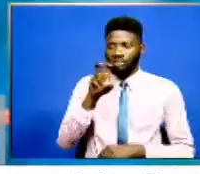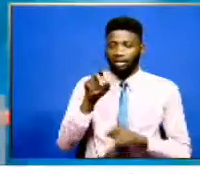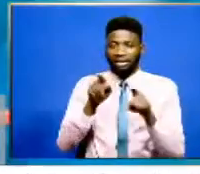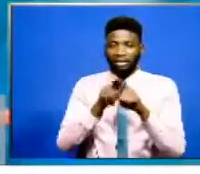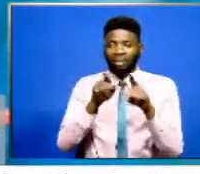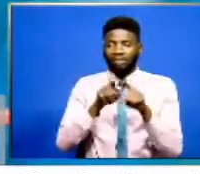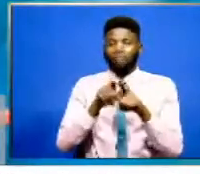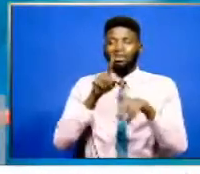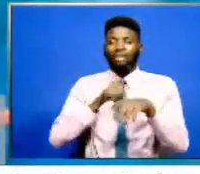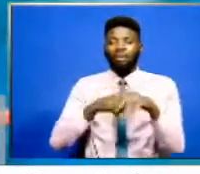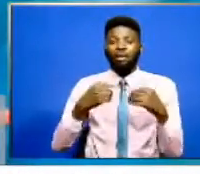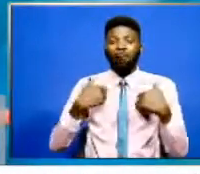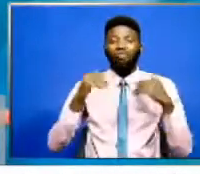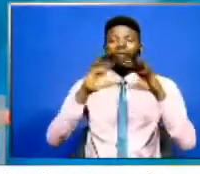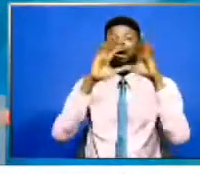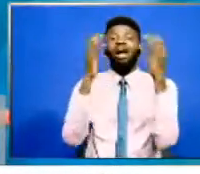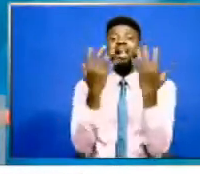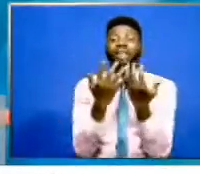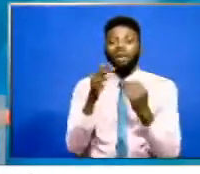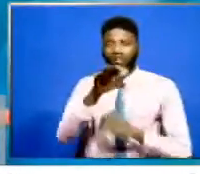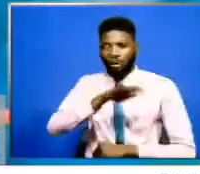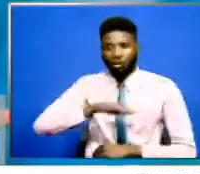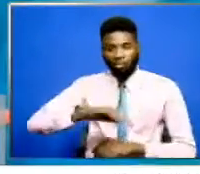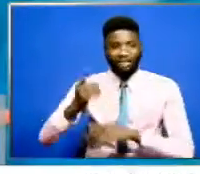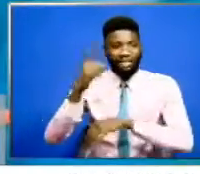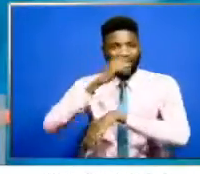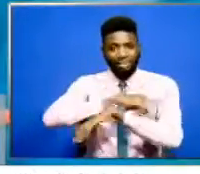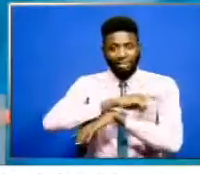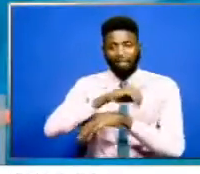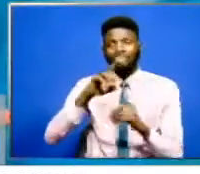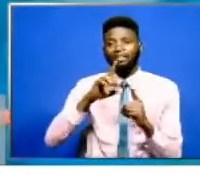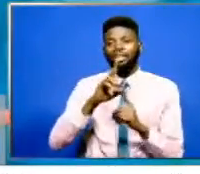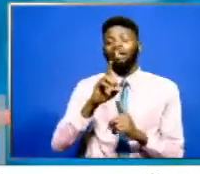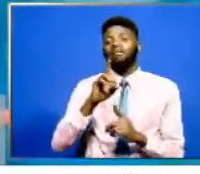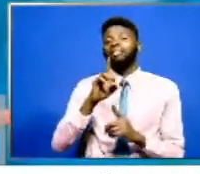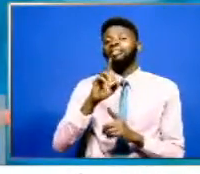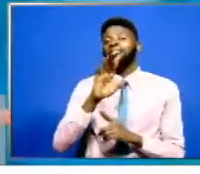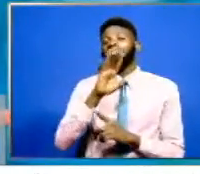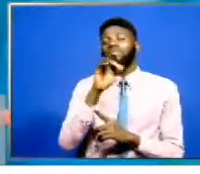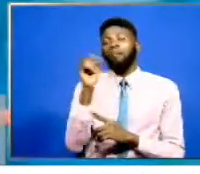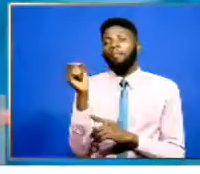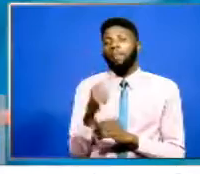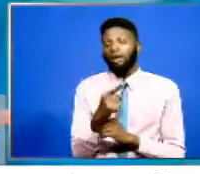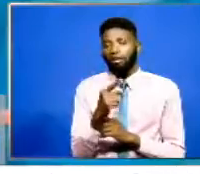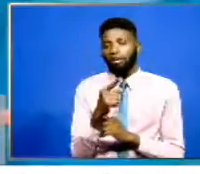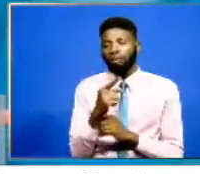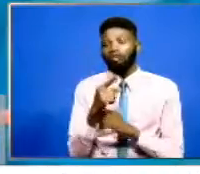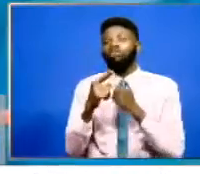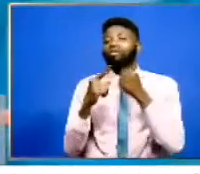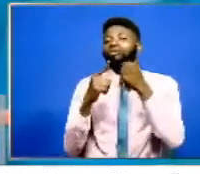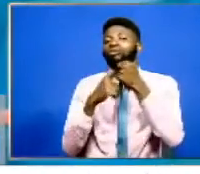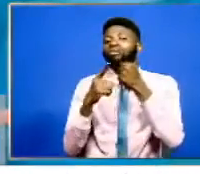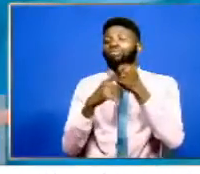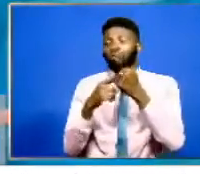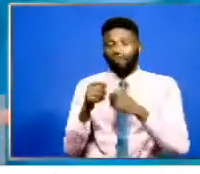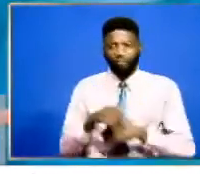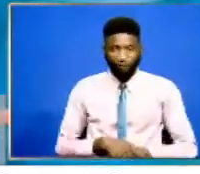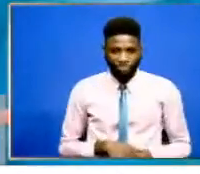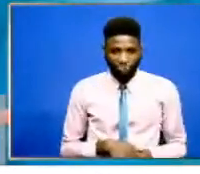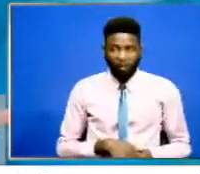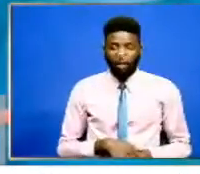Environment Day on 5th of June. Mm-hmm. Currently, the member states are discussing, mm-hmm.